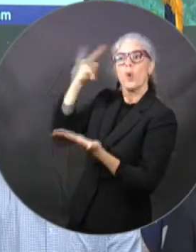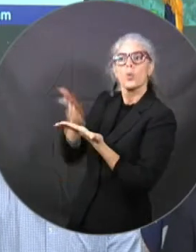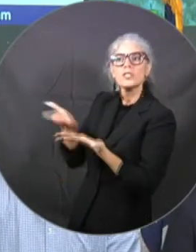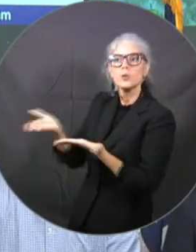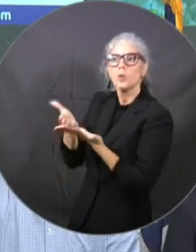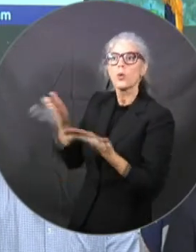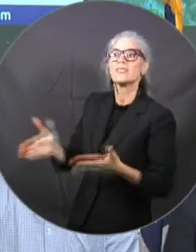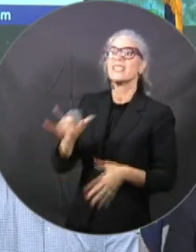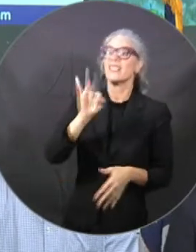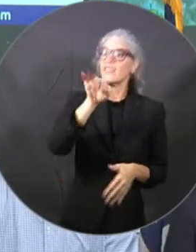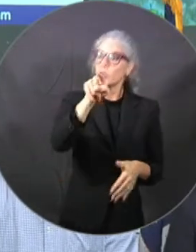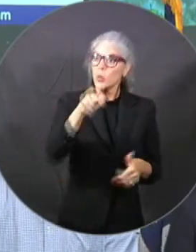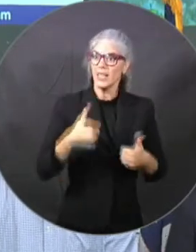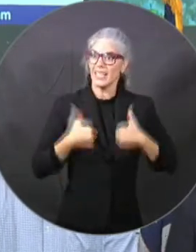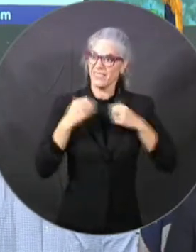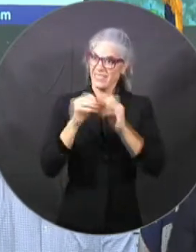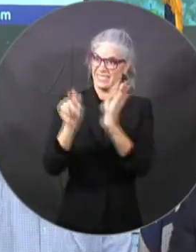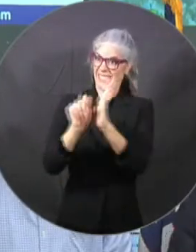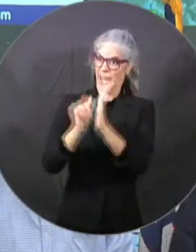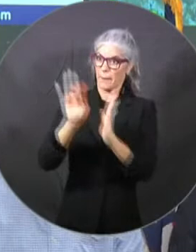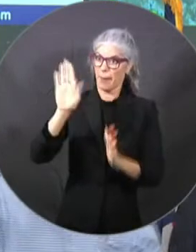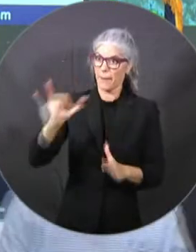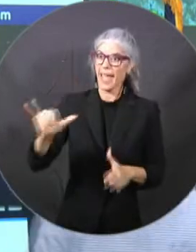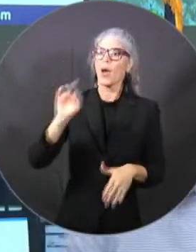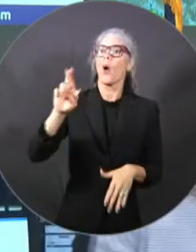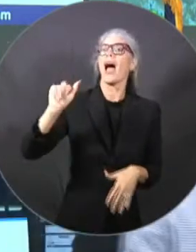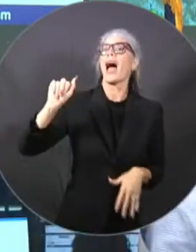Governor, again, thank you for your leadership, and thanks for all you do for us.